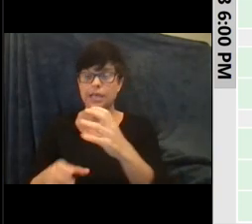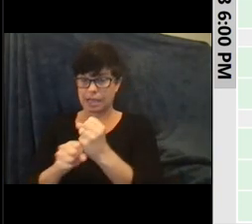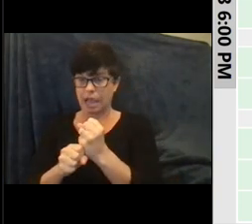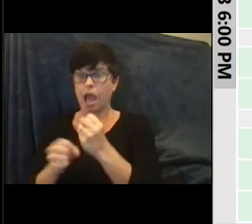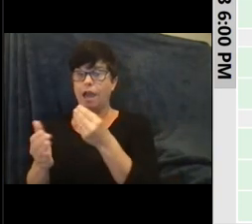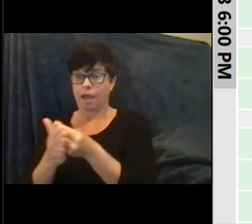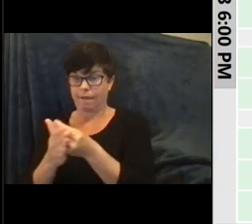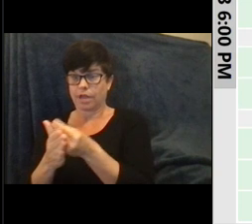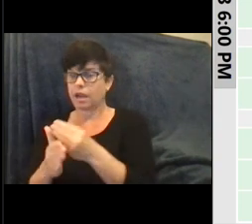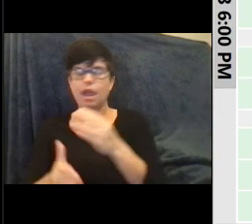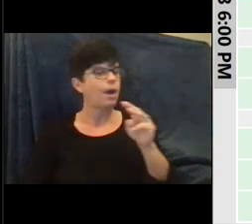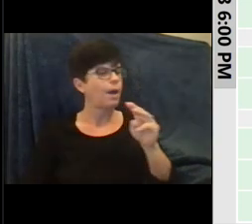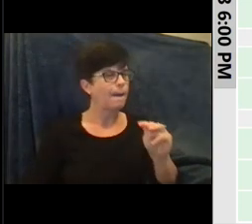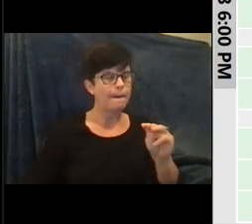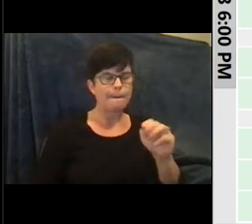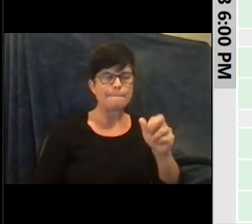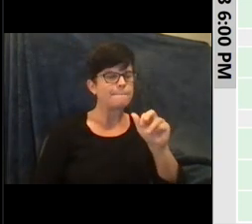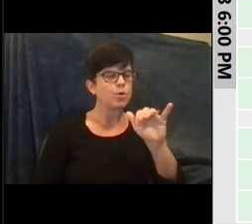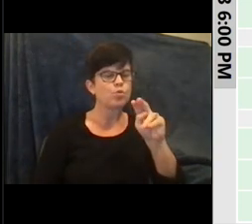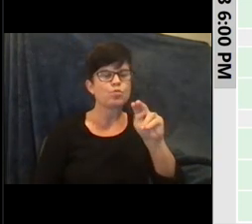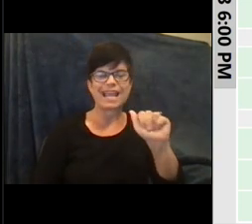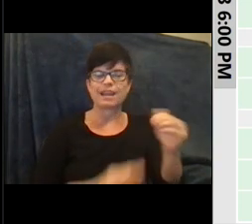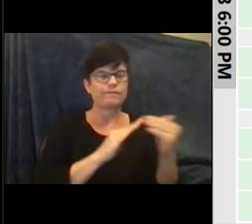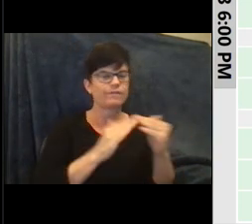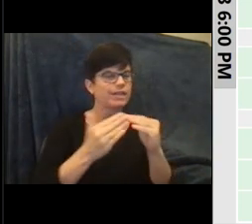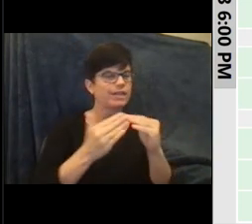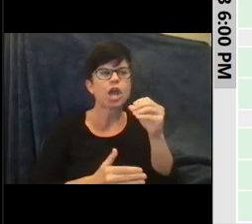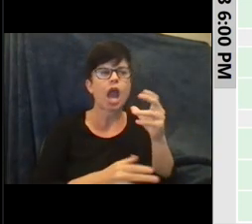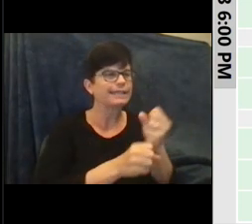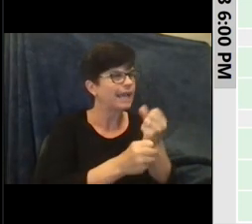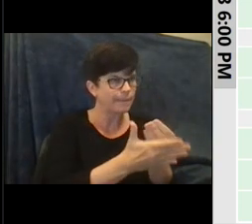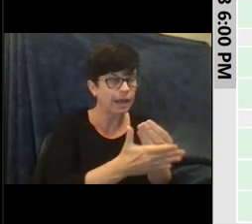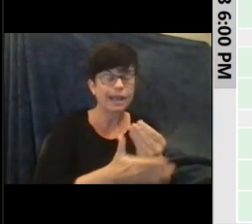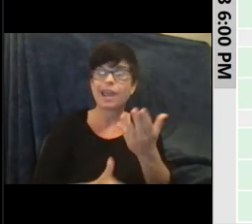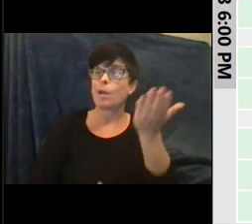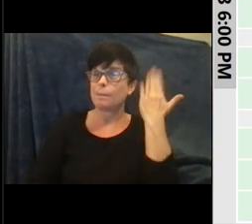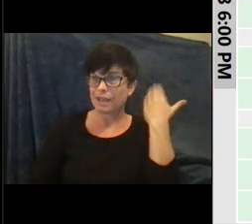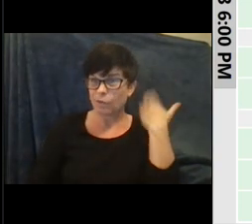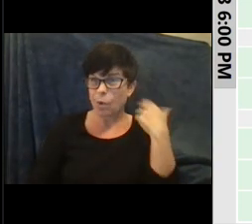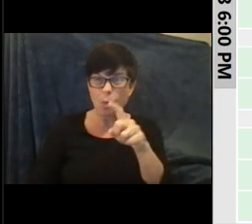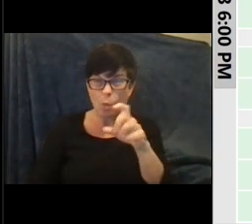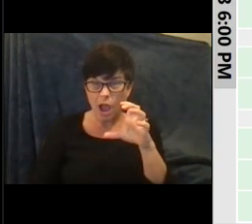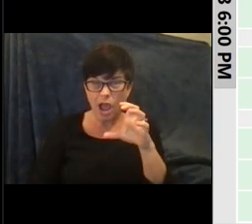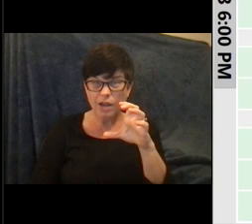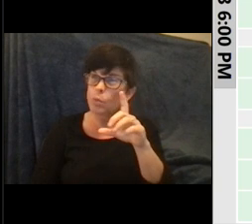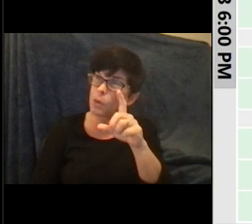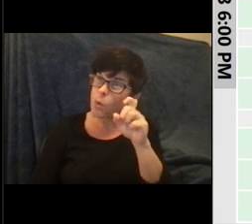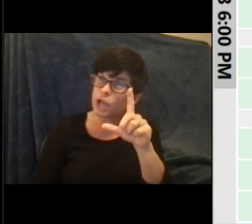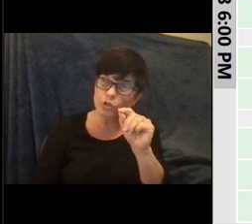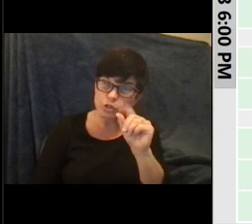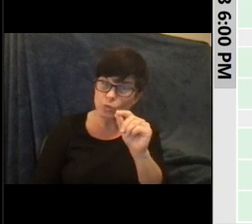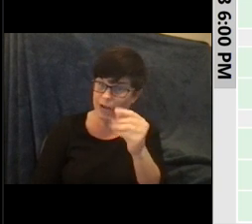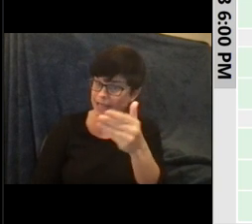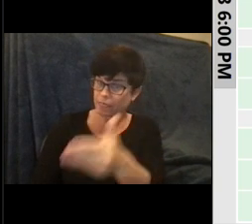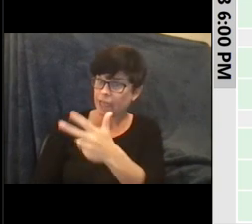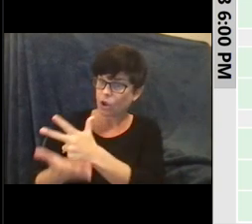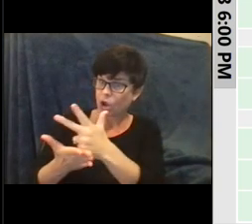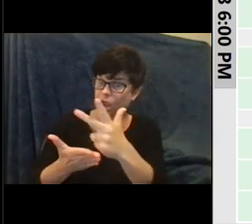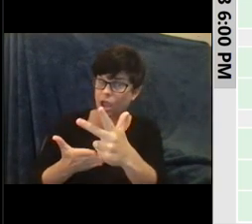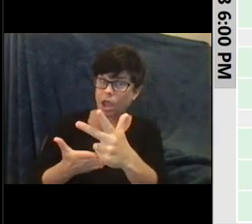I believe that at the time, you can look back and there was at least 100 spaces underparked. There's 120 spaces at Marina Village that